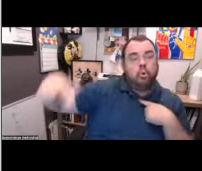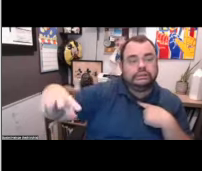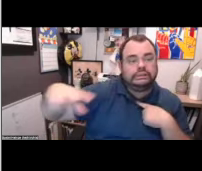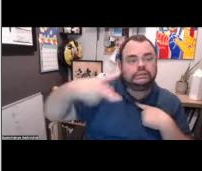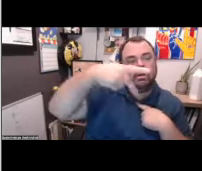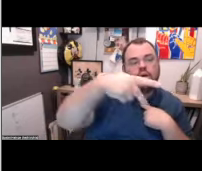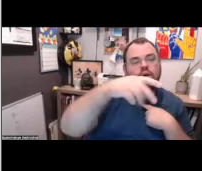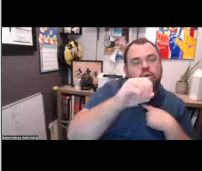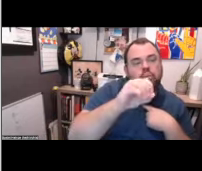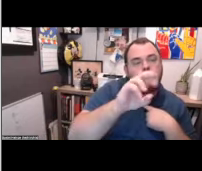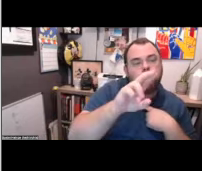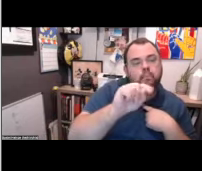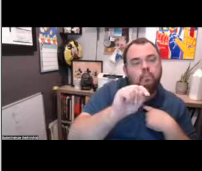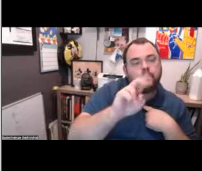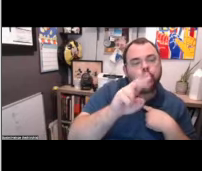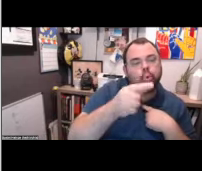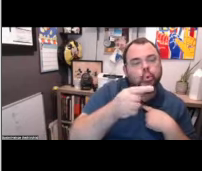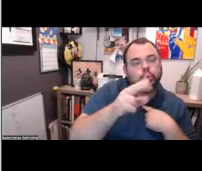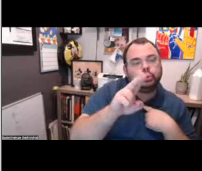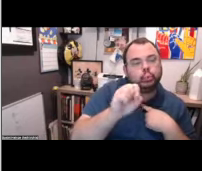English, German name,